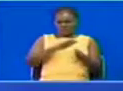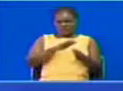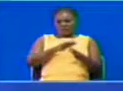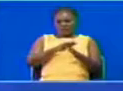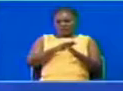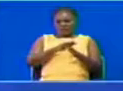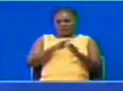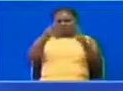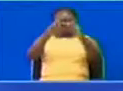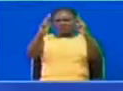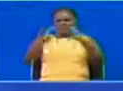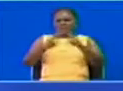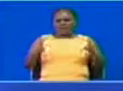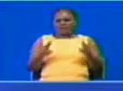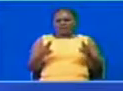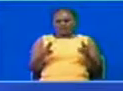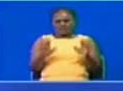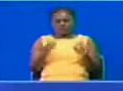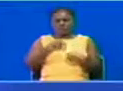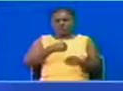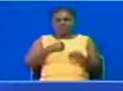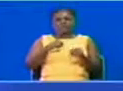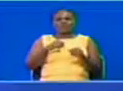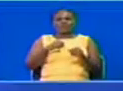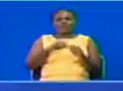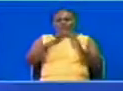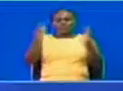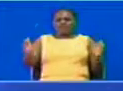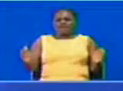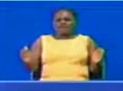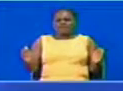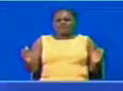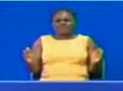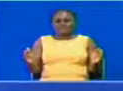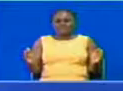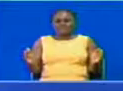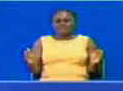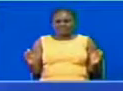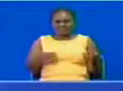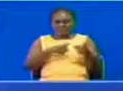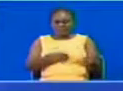can imagine how difficult it is to walk out here saying that I'm going to university to study, or to walk out